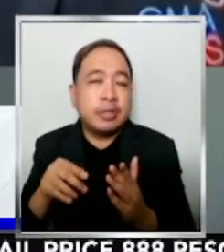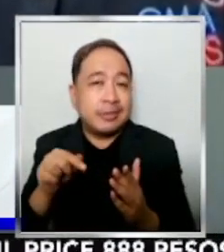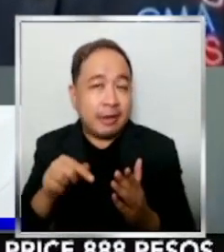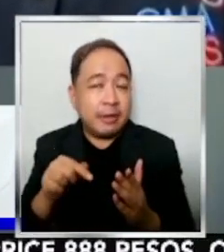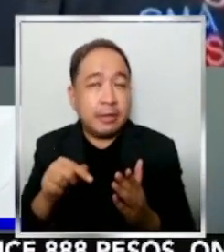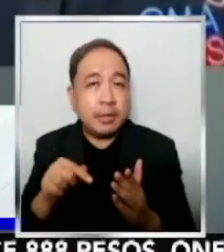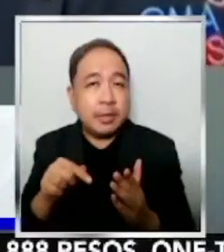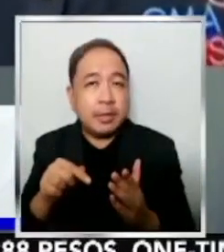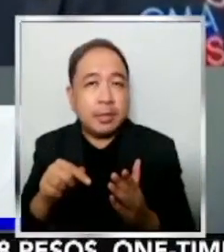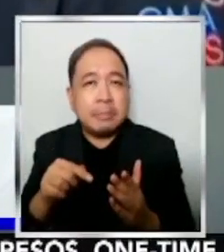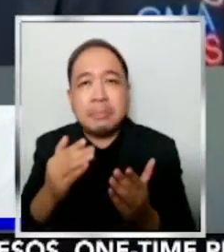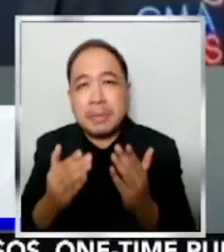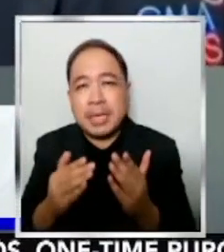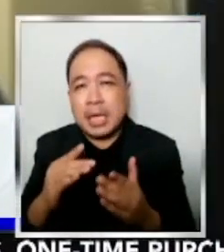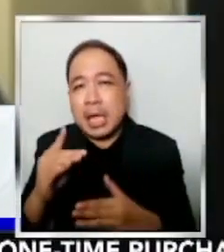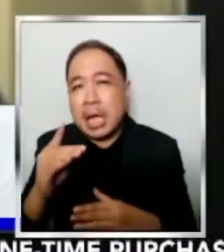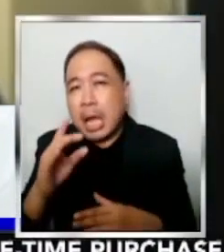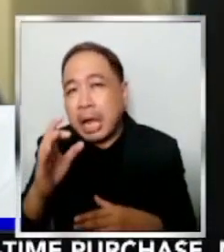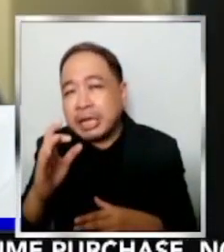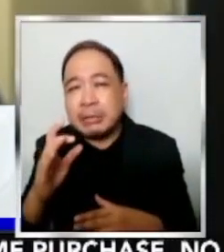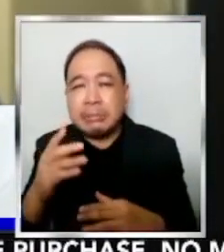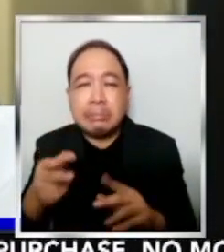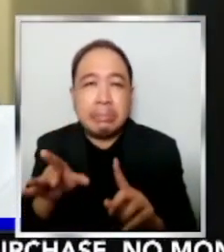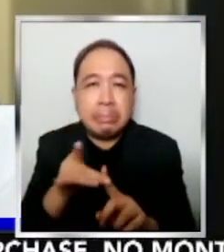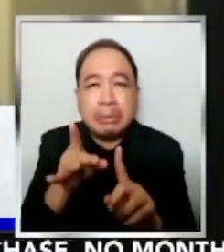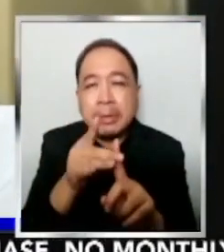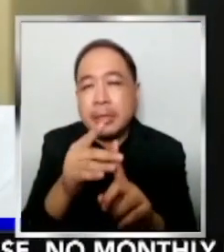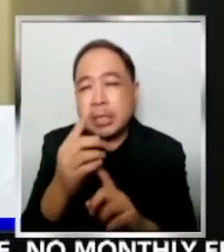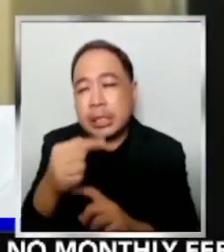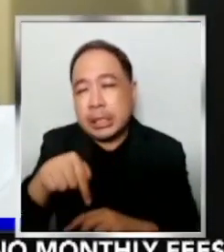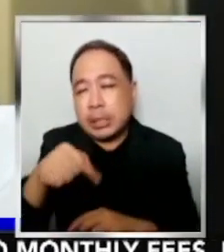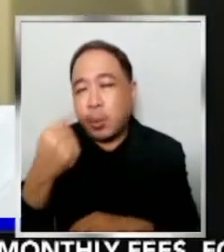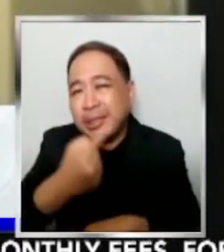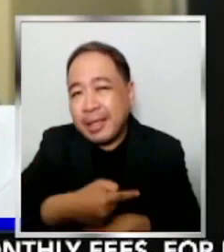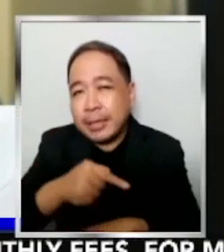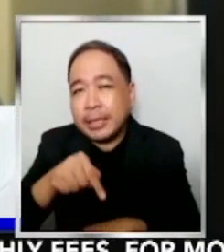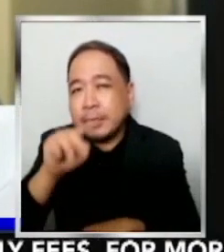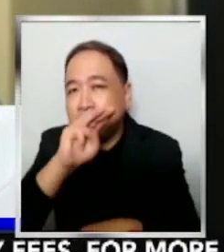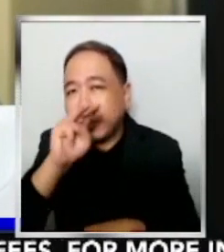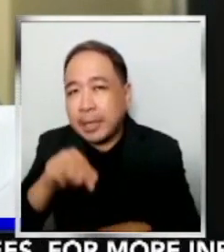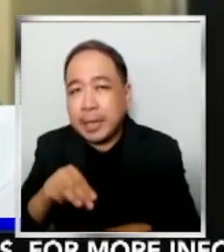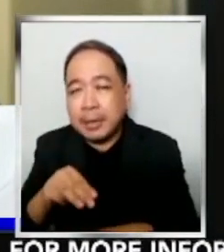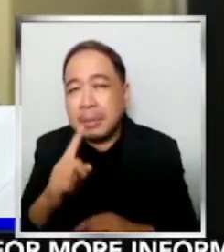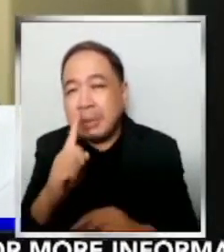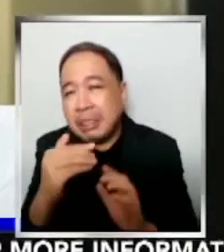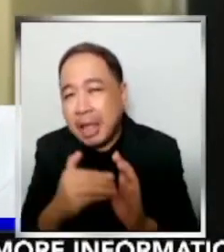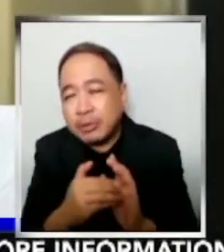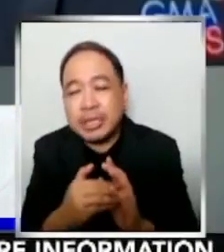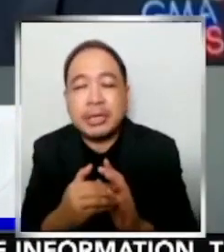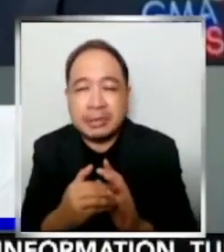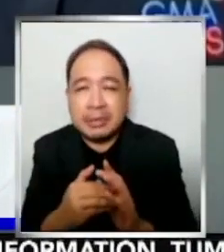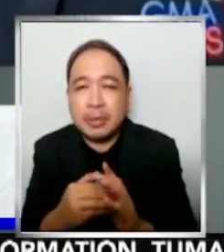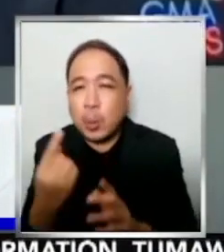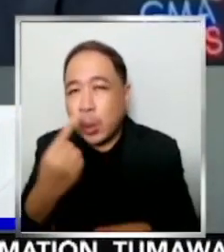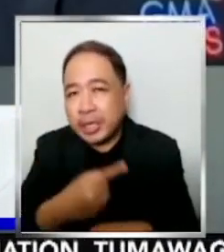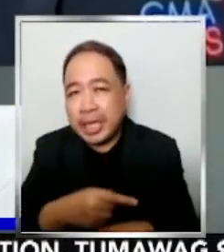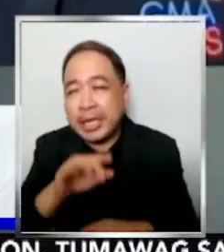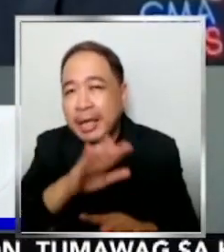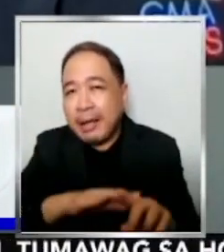hundred cases per day sa Metro Manila, 1,000 or a few thousand cases per day nationwide. Right